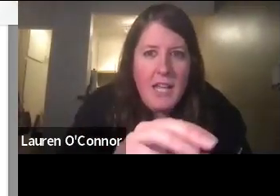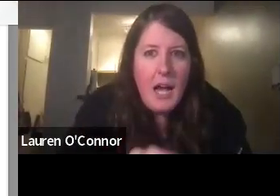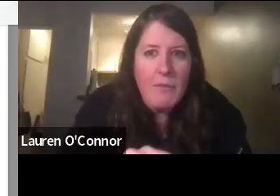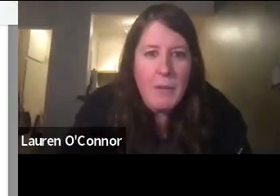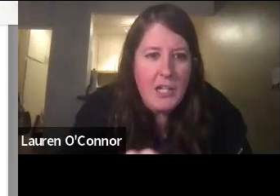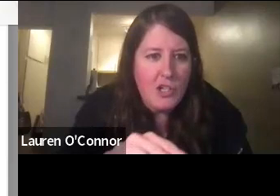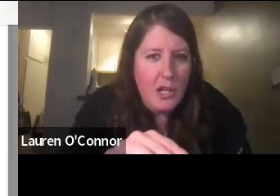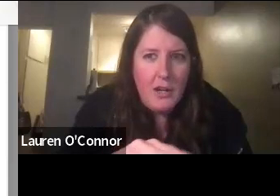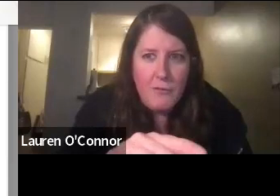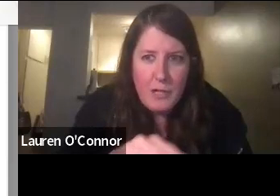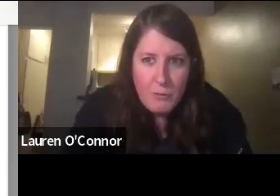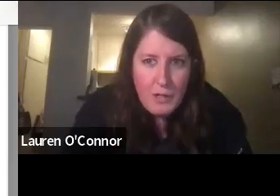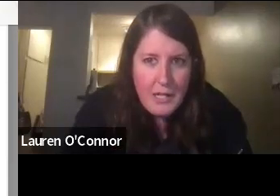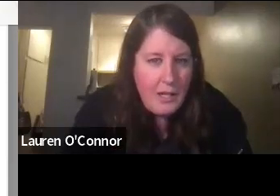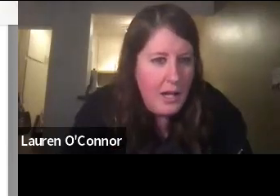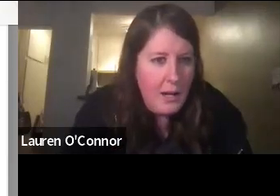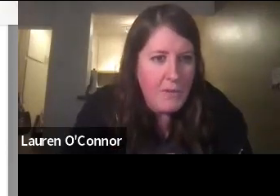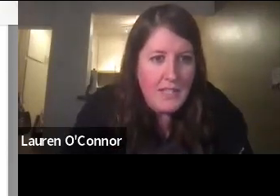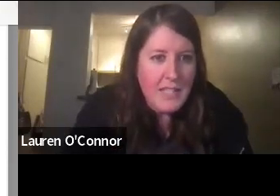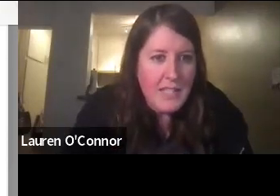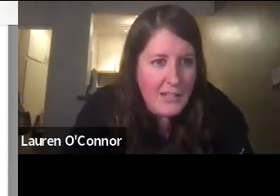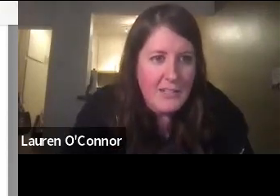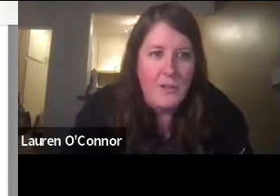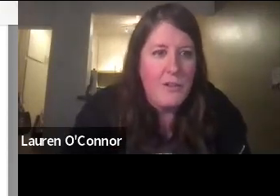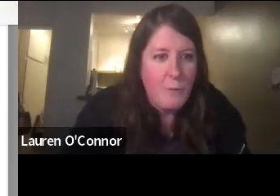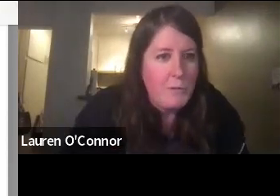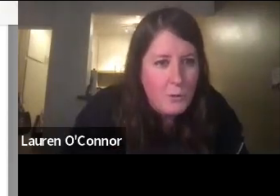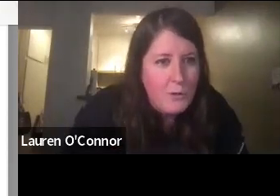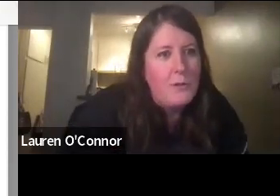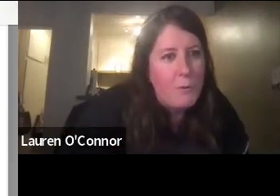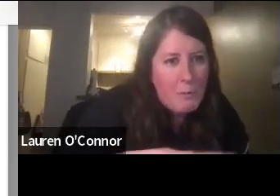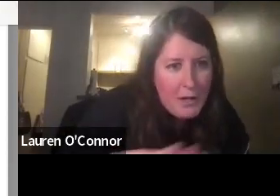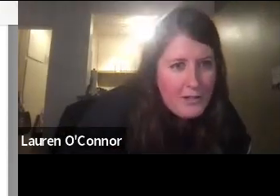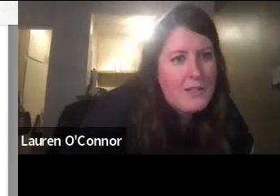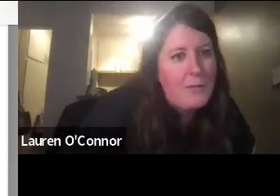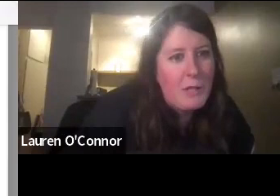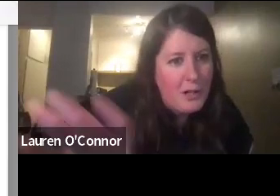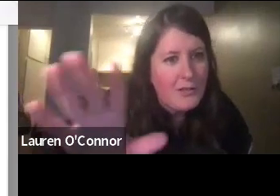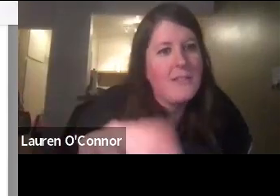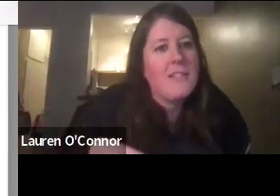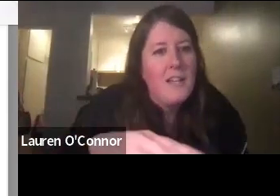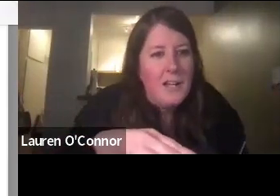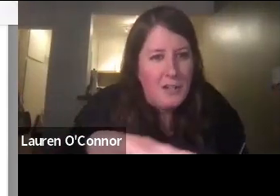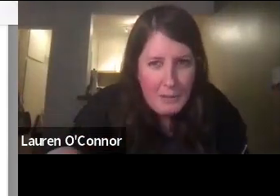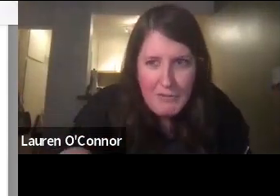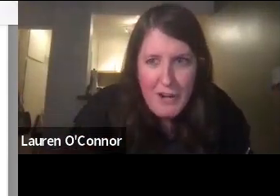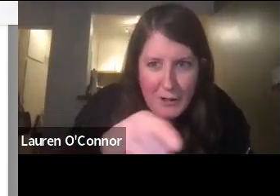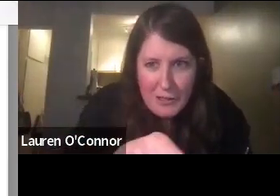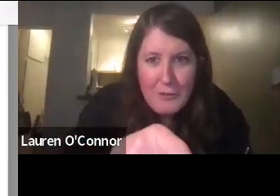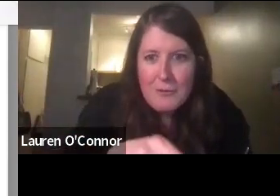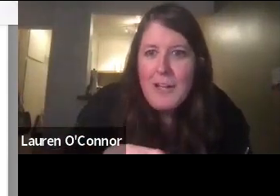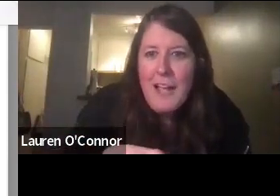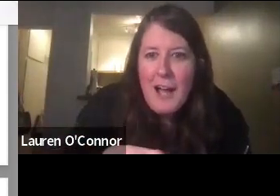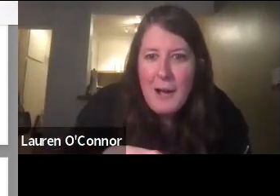then at the top of page 43, this is the end. You know, they'll inform the school, they'll inform your parents, and then it will be curtains. You're gonna get me